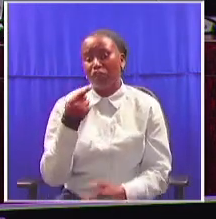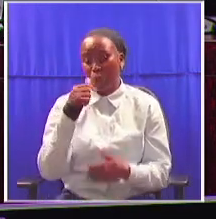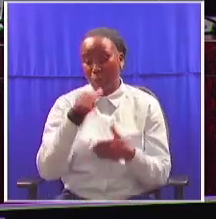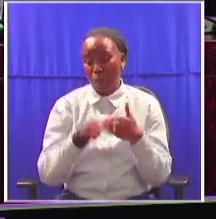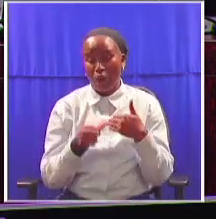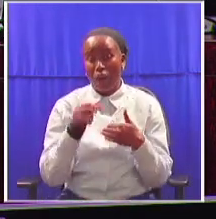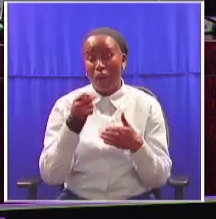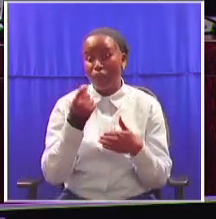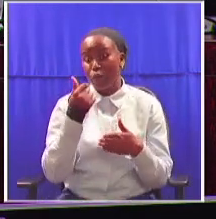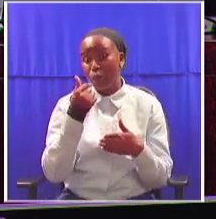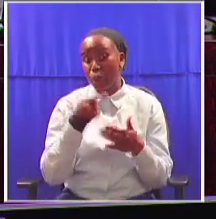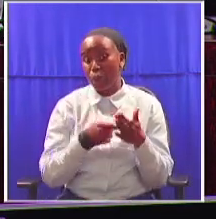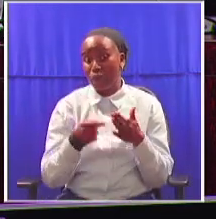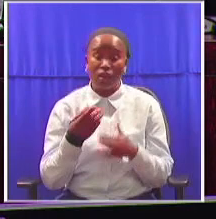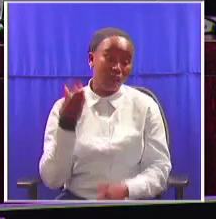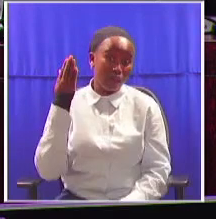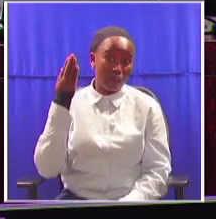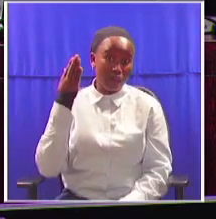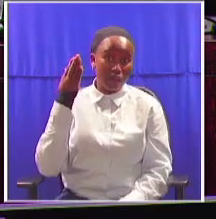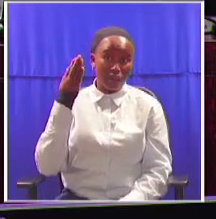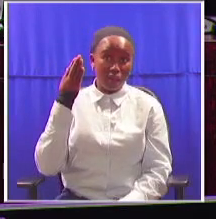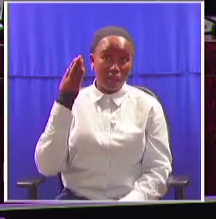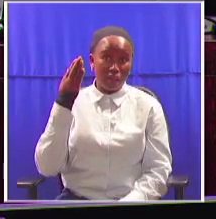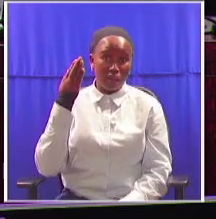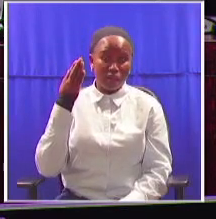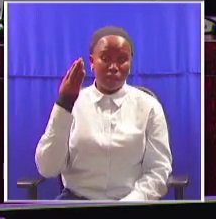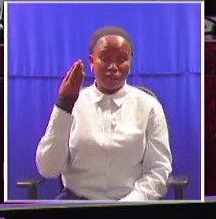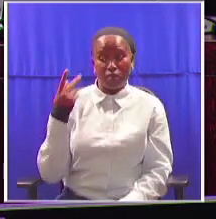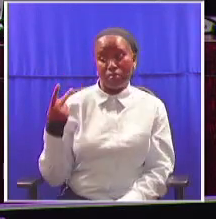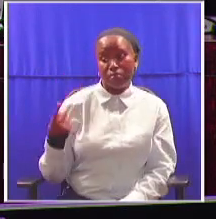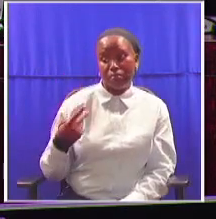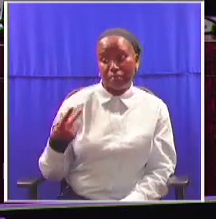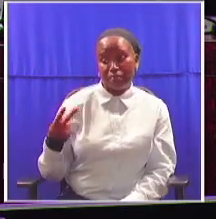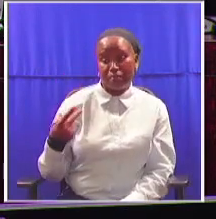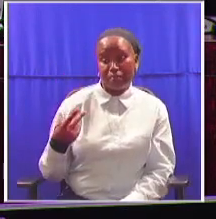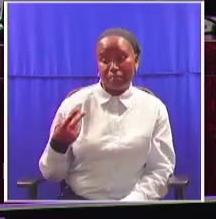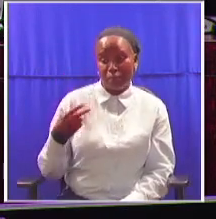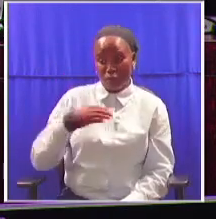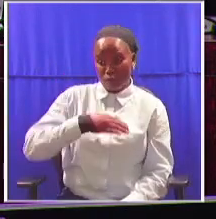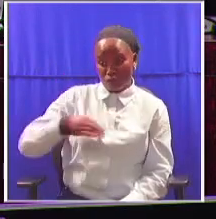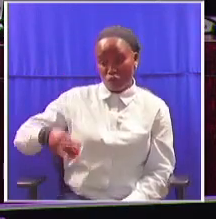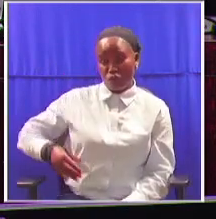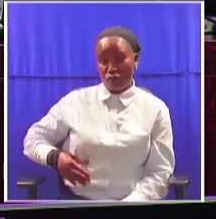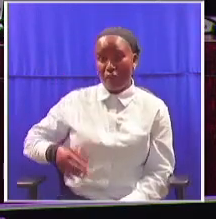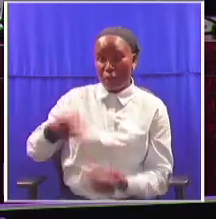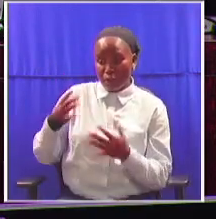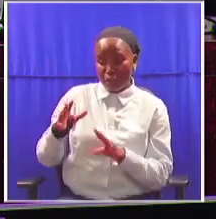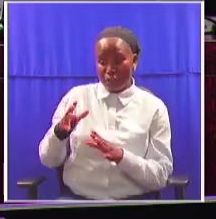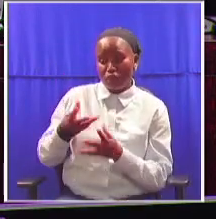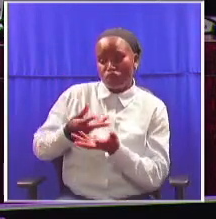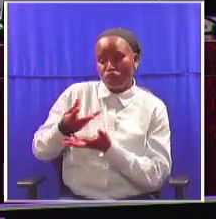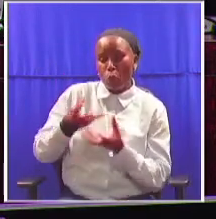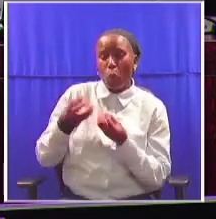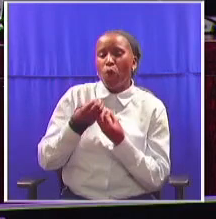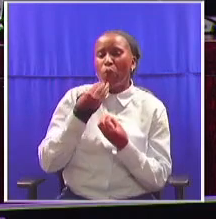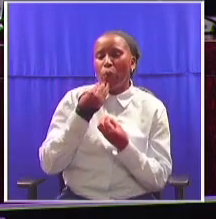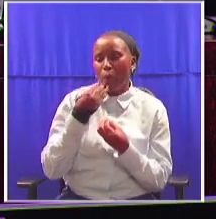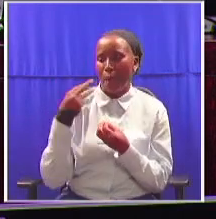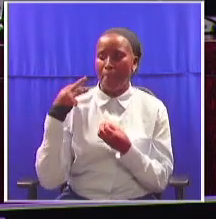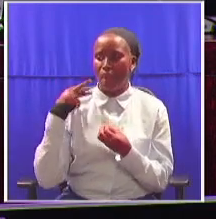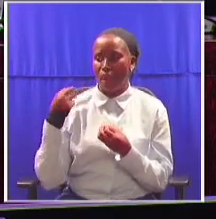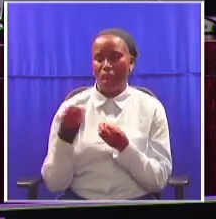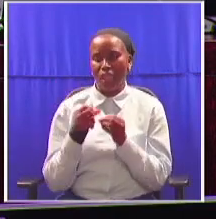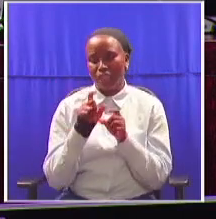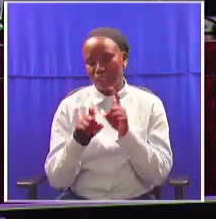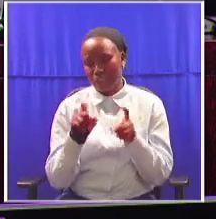I have met with each of our ministers to identify